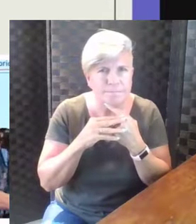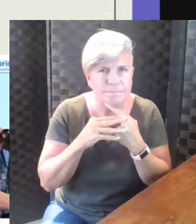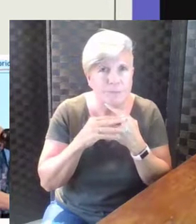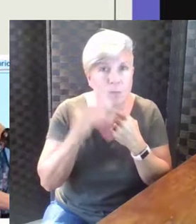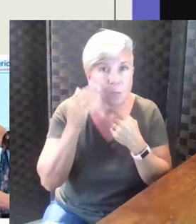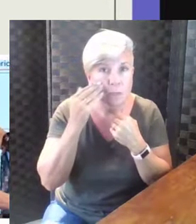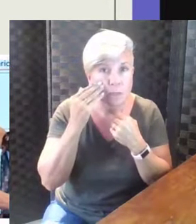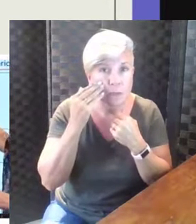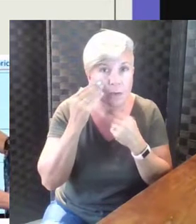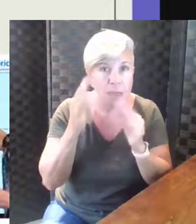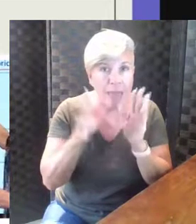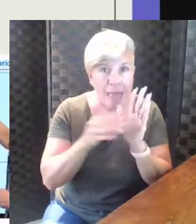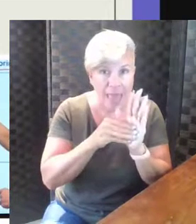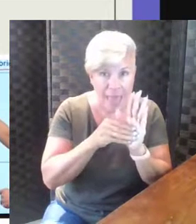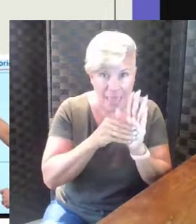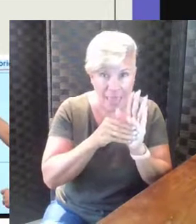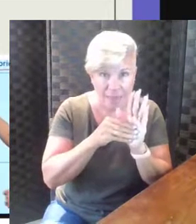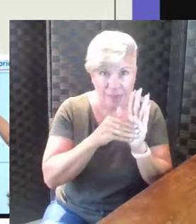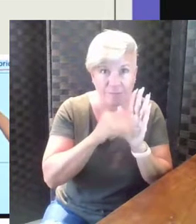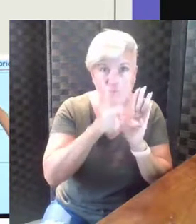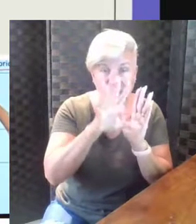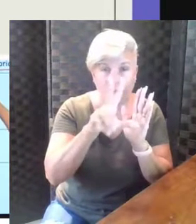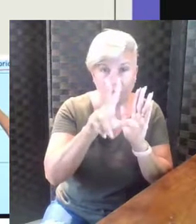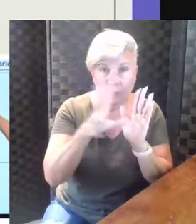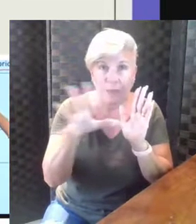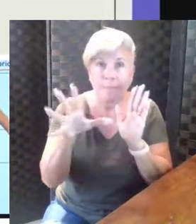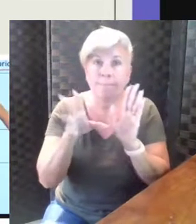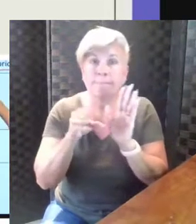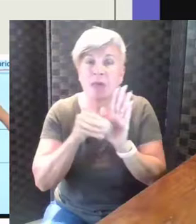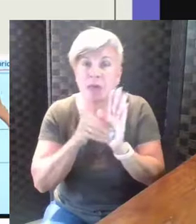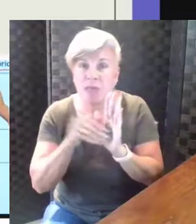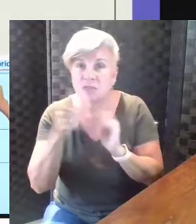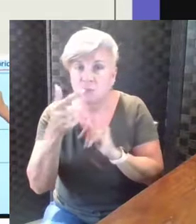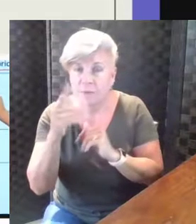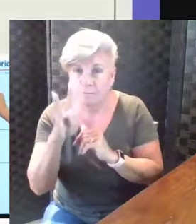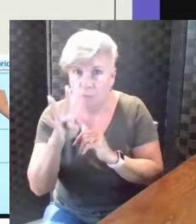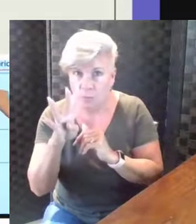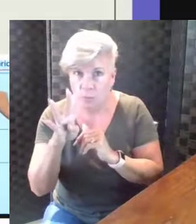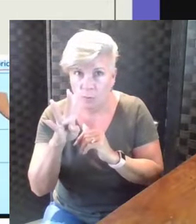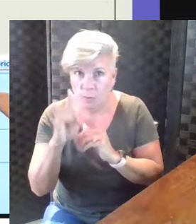We know that when we add our parts together,